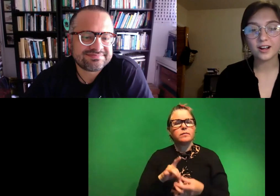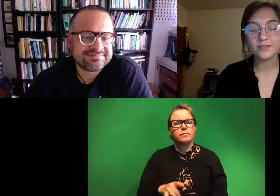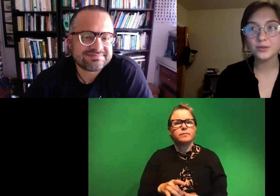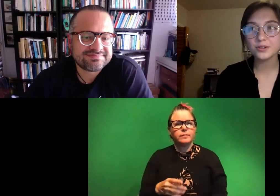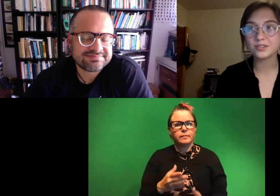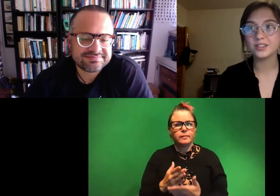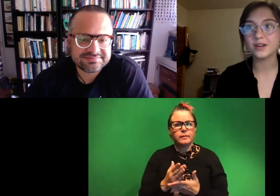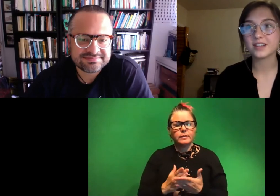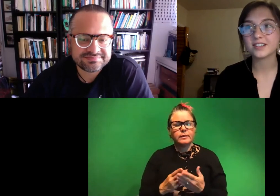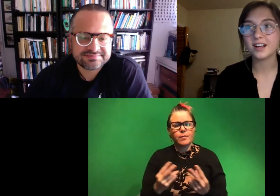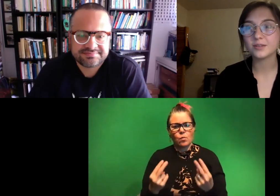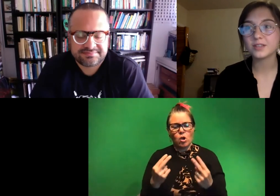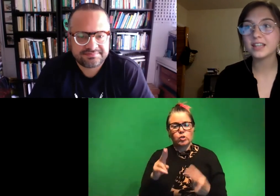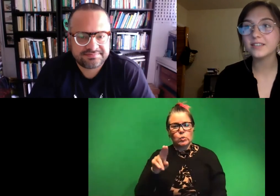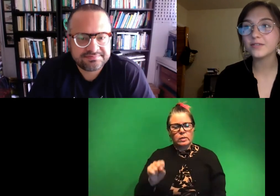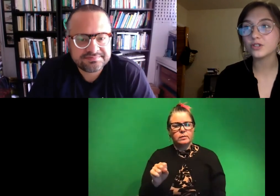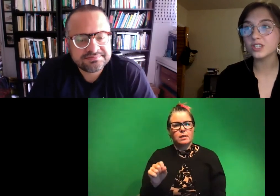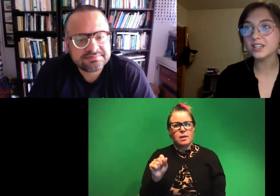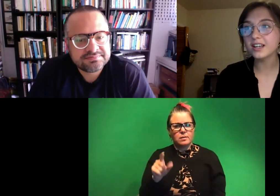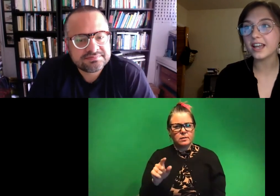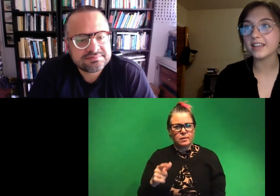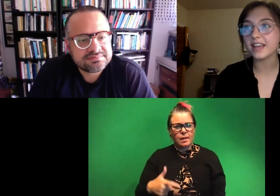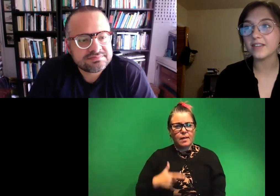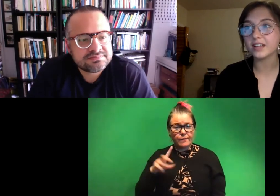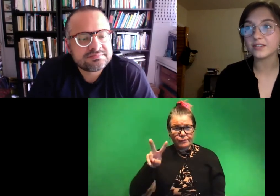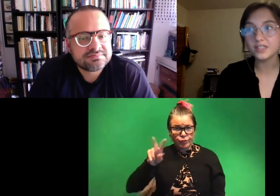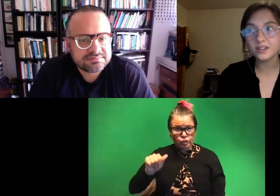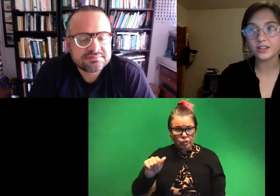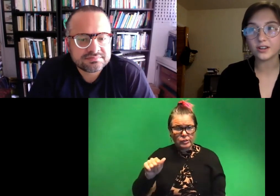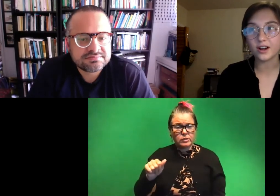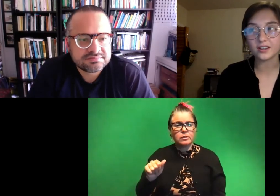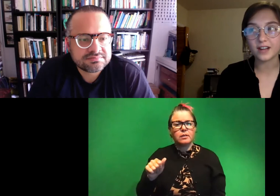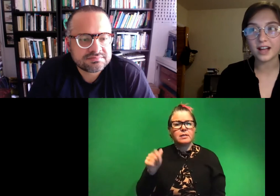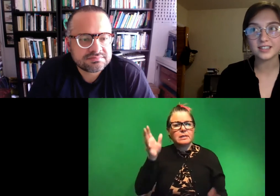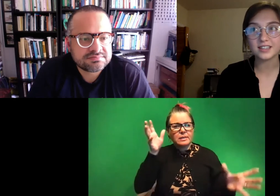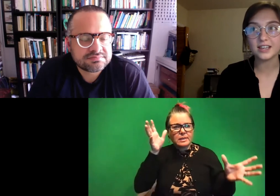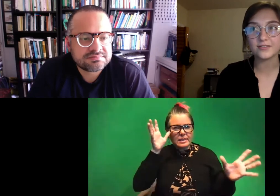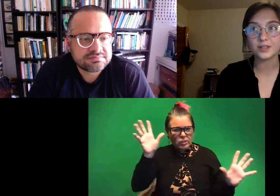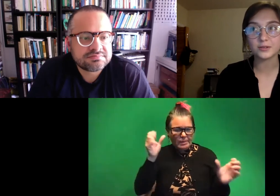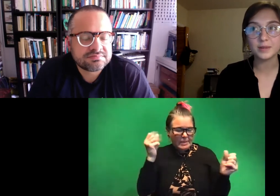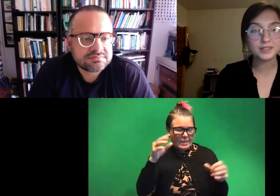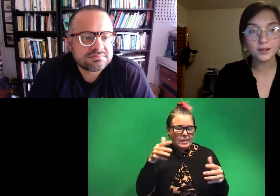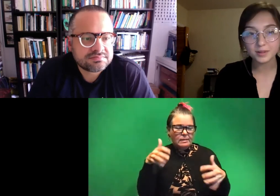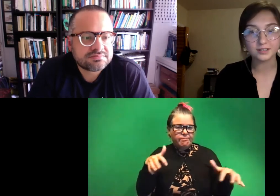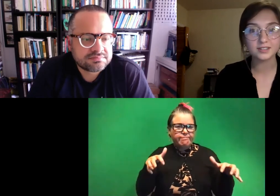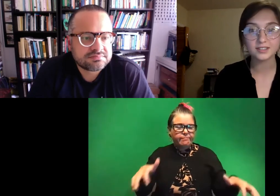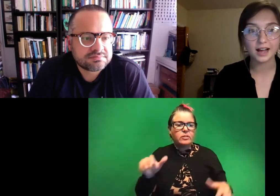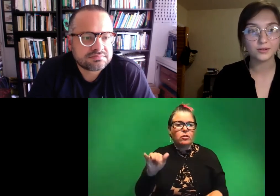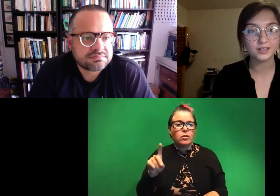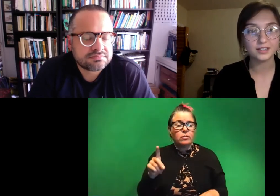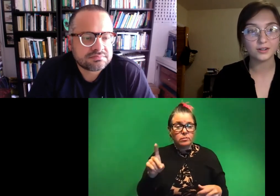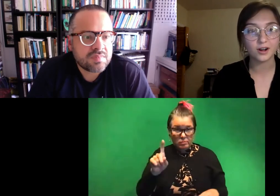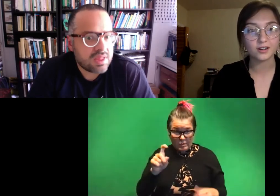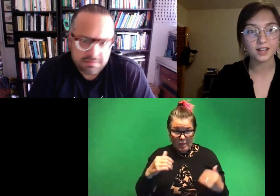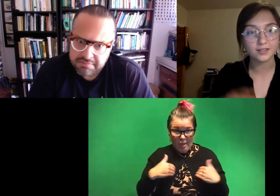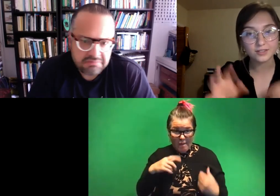our viewers are in the U.S. They live in Virginia and they have a lot of deer in their yard, and they're asking if there's maybe dung beetles out